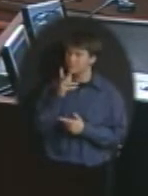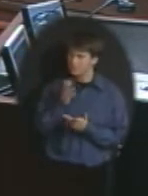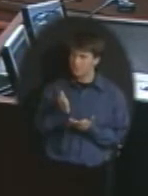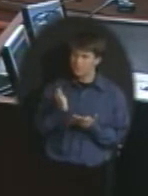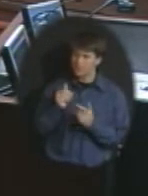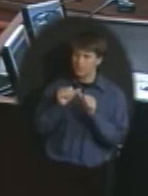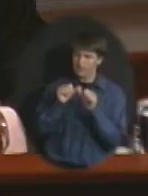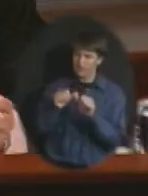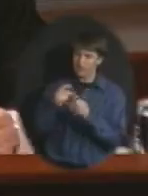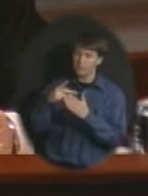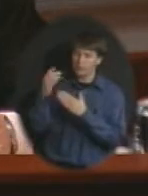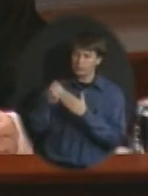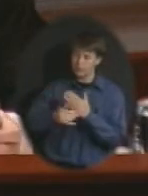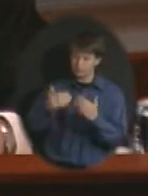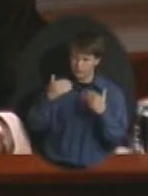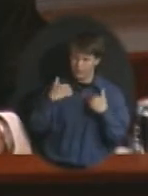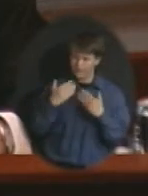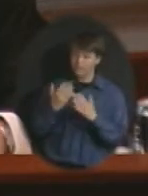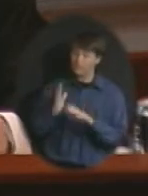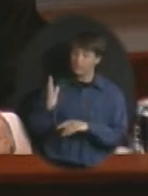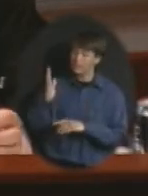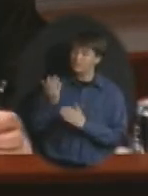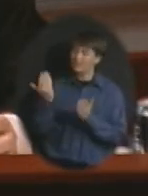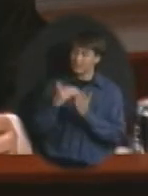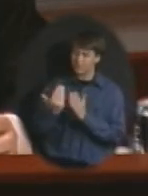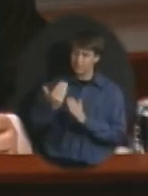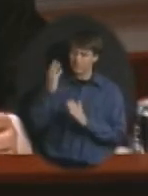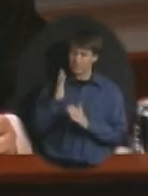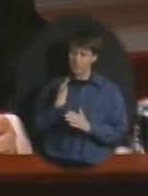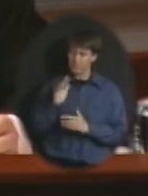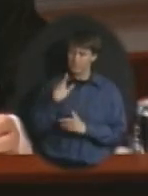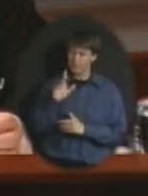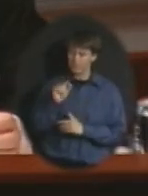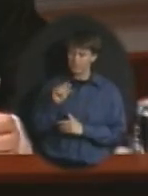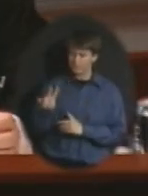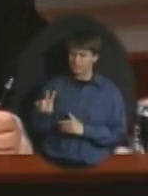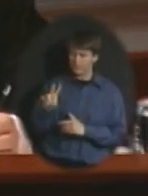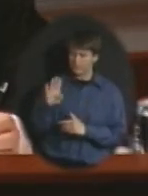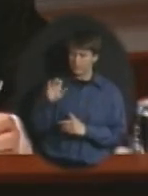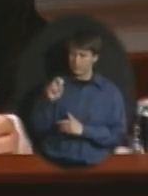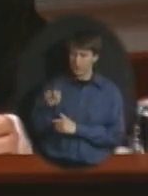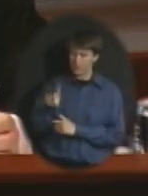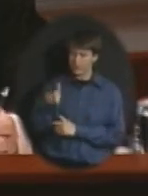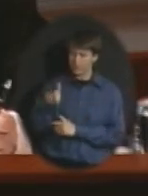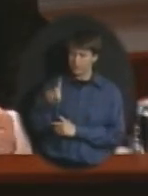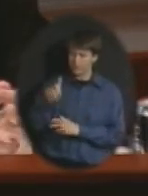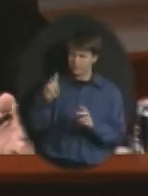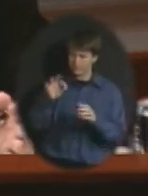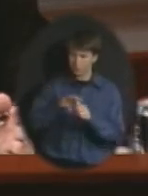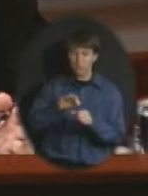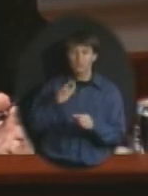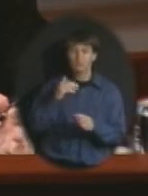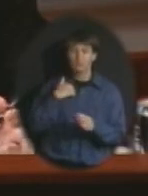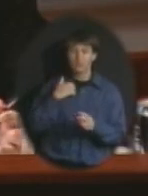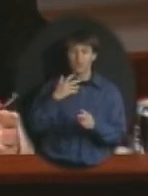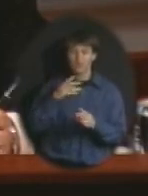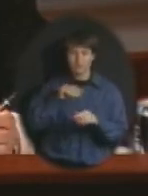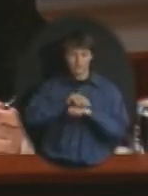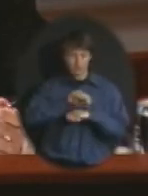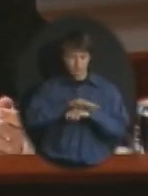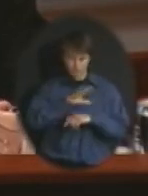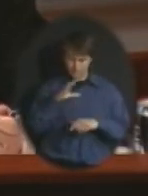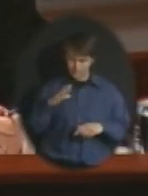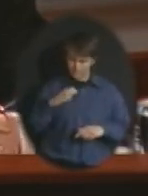we have that, again, prior to the '07 bond issue, a task force from the community involving some advisory councils as